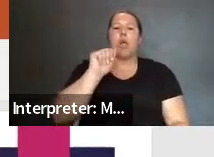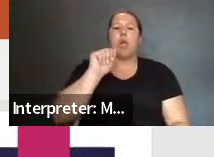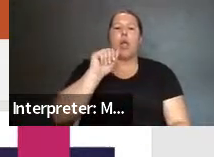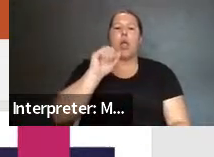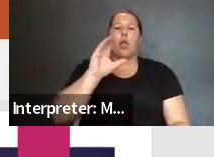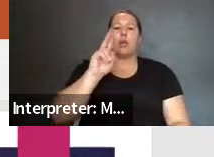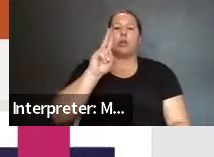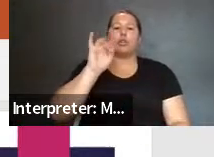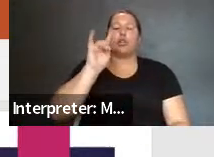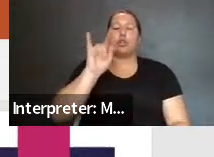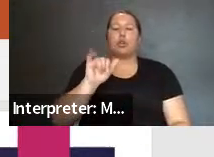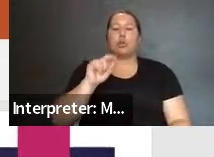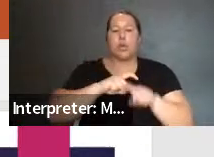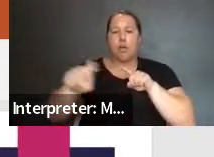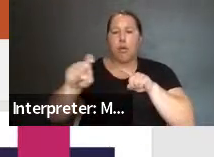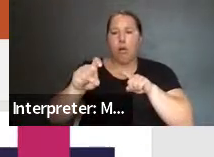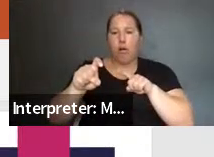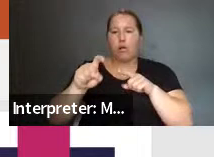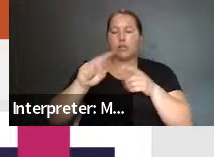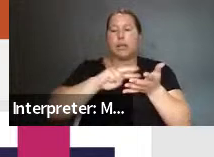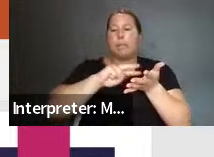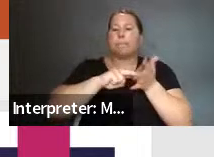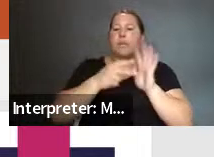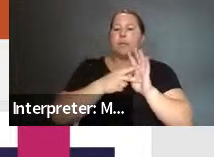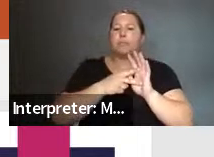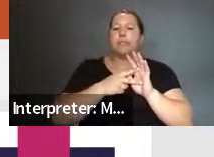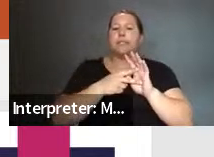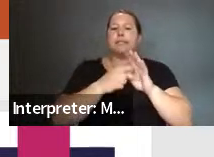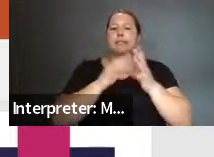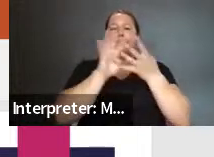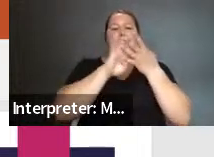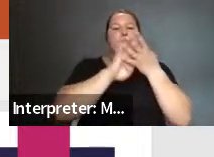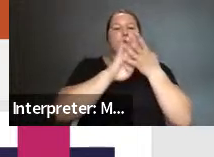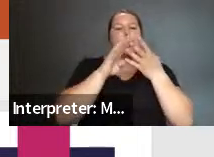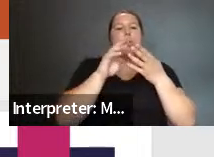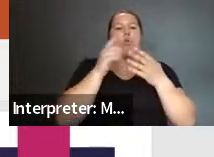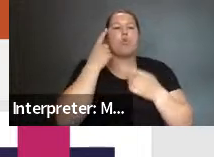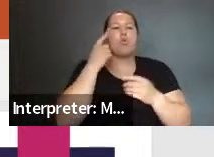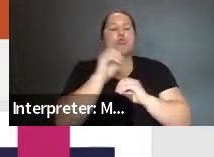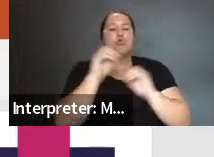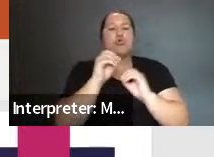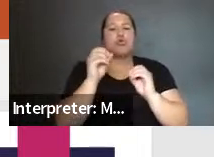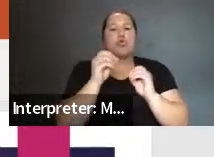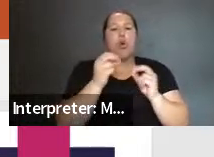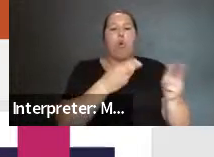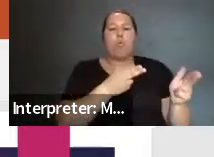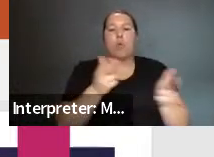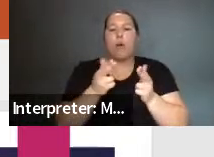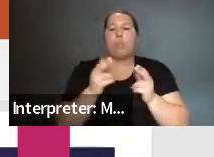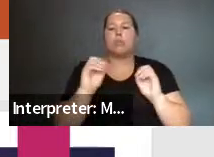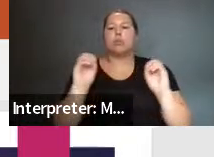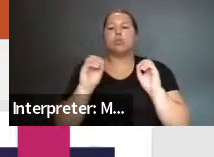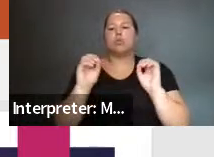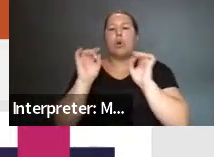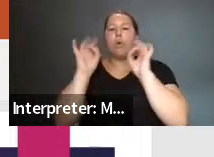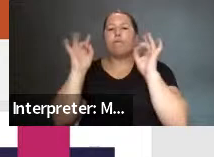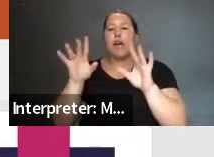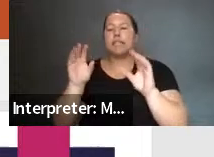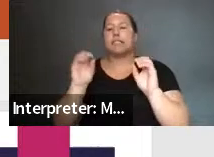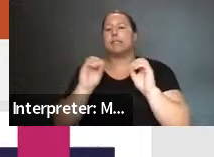alone calls, which are screened for no weapons, no violence, no injuries, no active crime